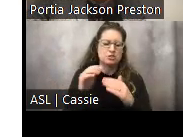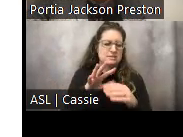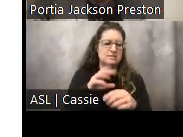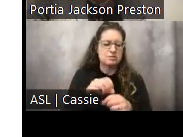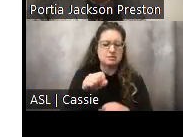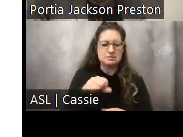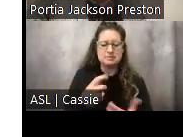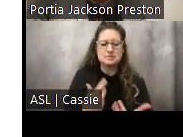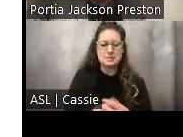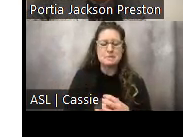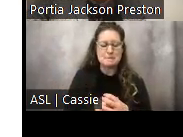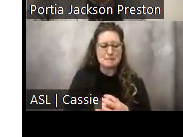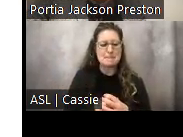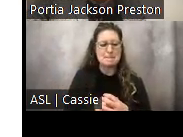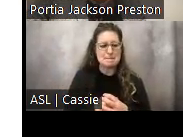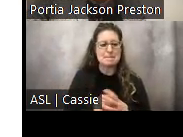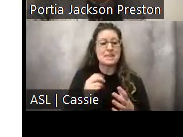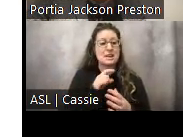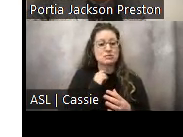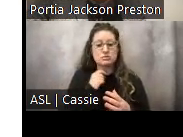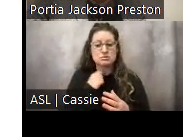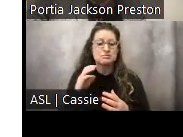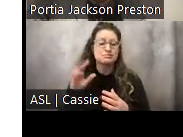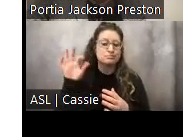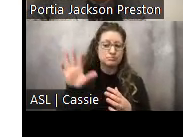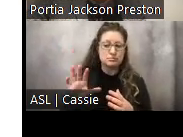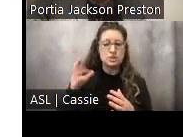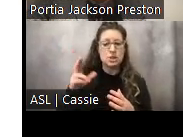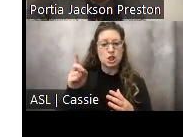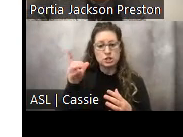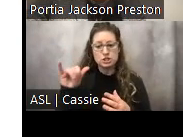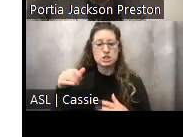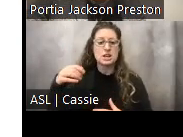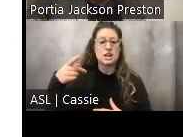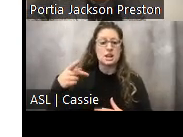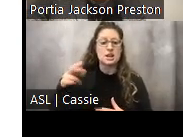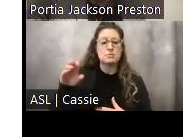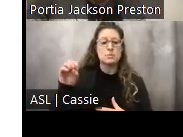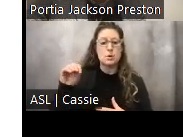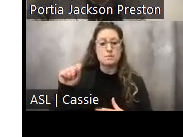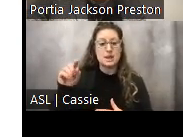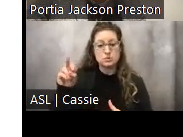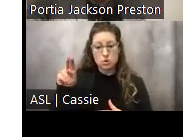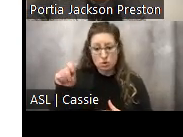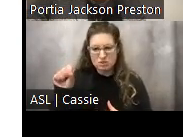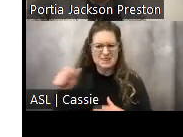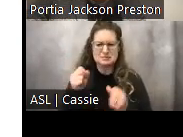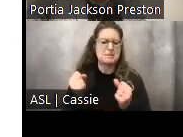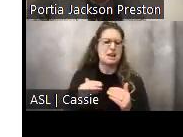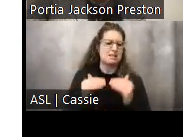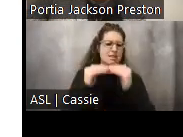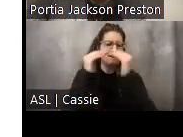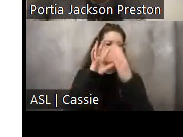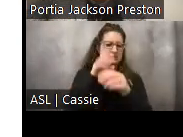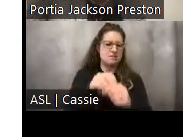And there's, like I said, the clergy, and then there's the promotores, and there's so many levels. So hopefully this is not the